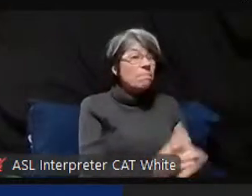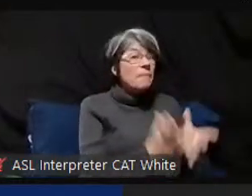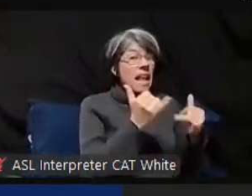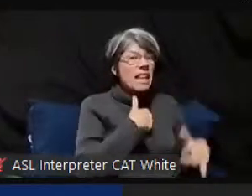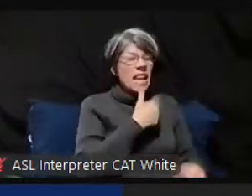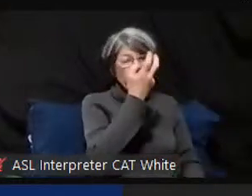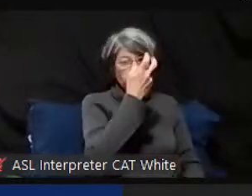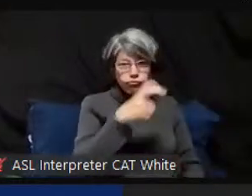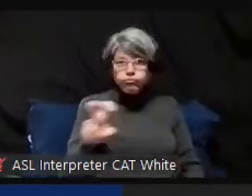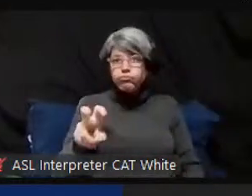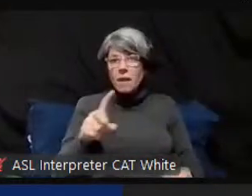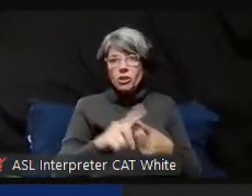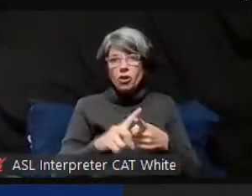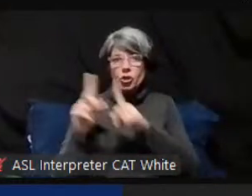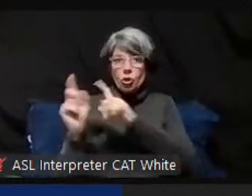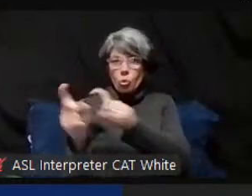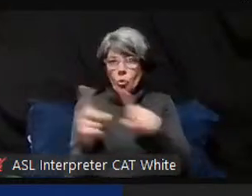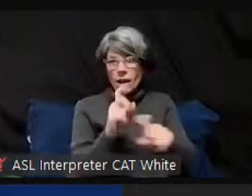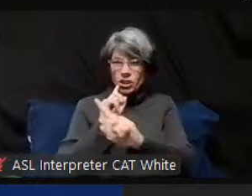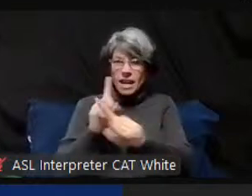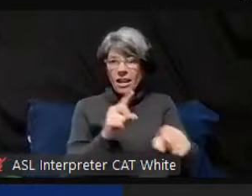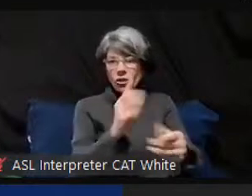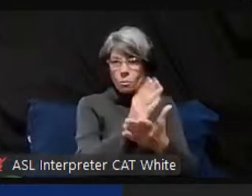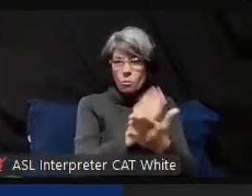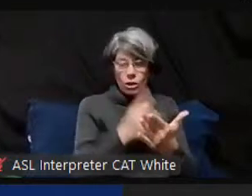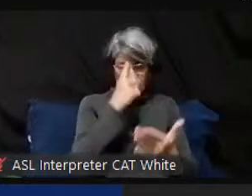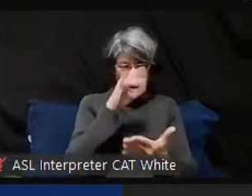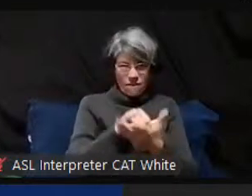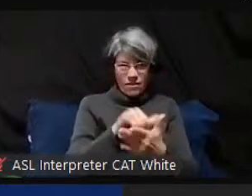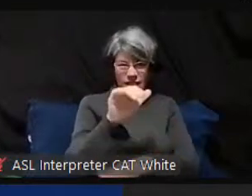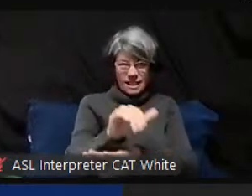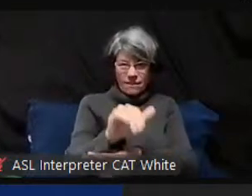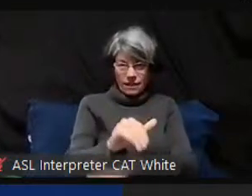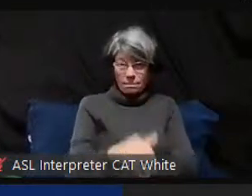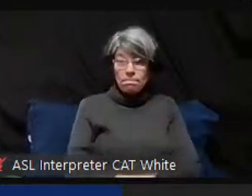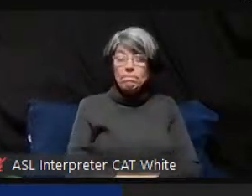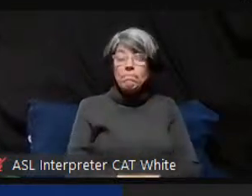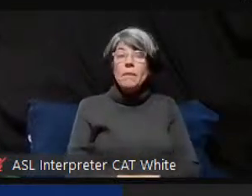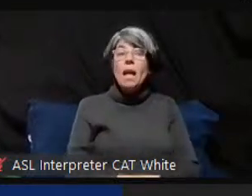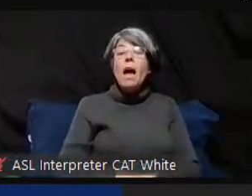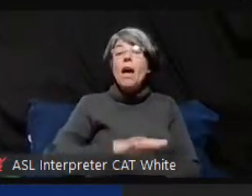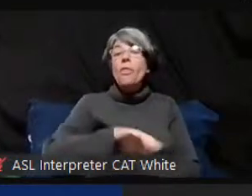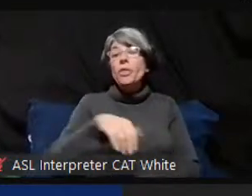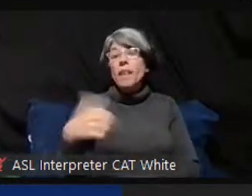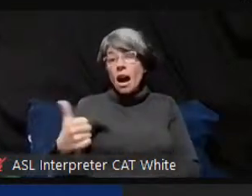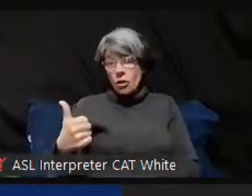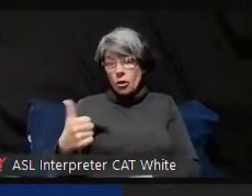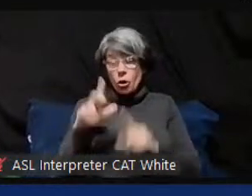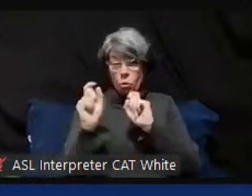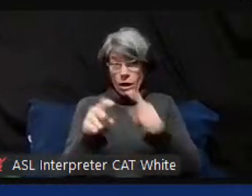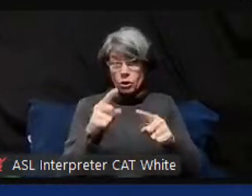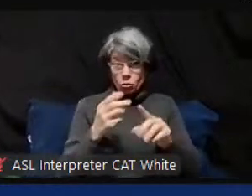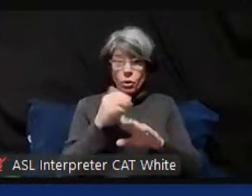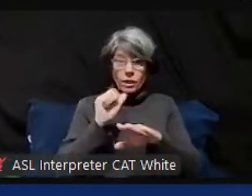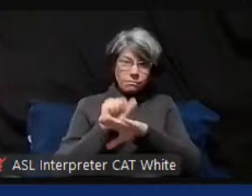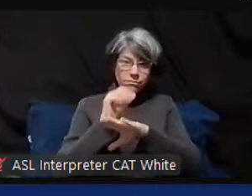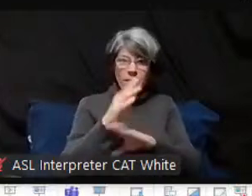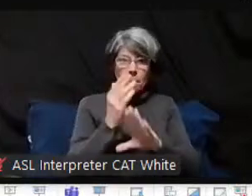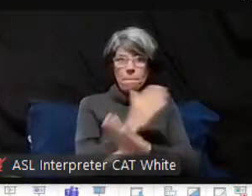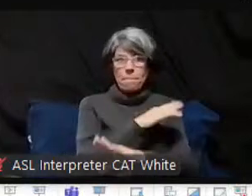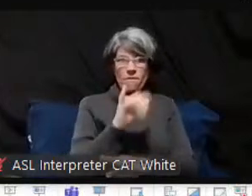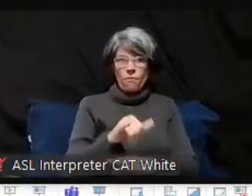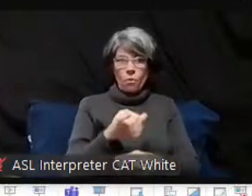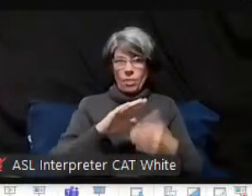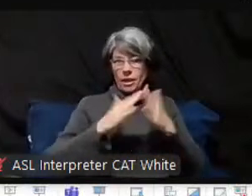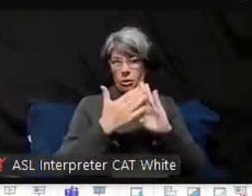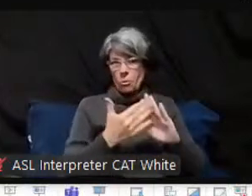will transition to the question and answer portion of the evening. The following questions were submitted ahead of tonight's community